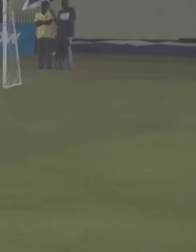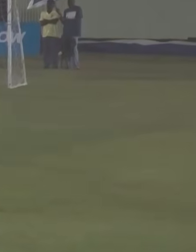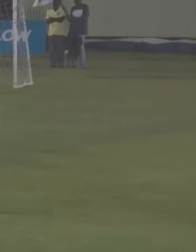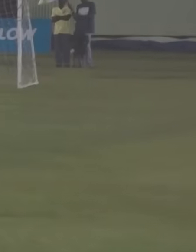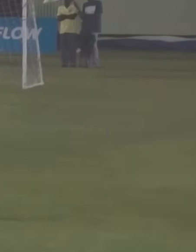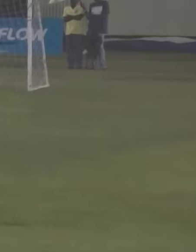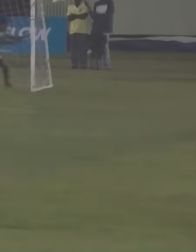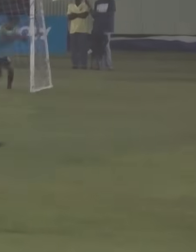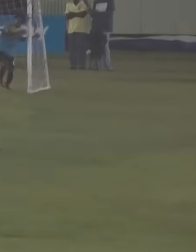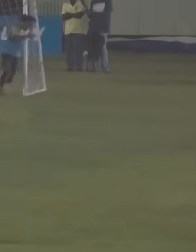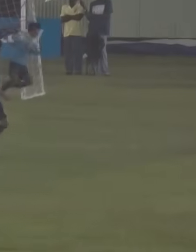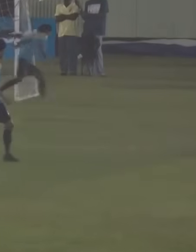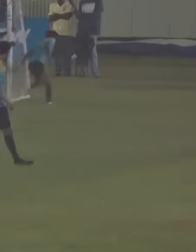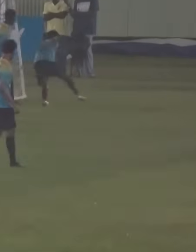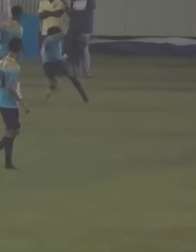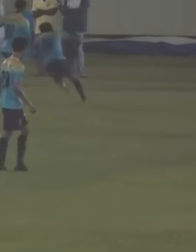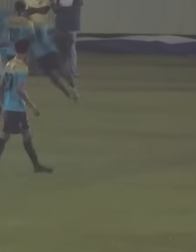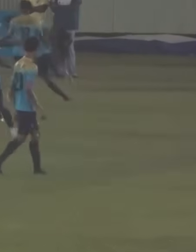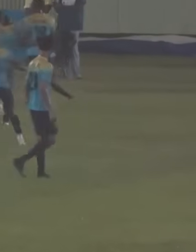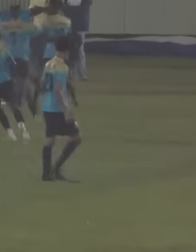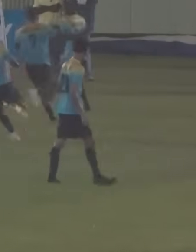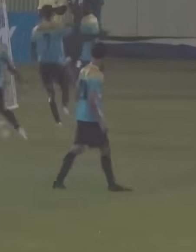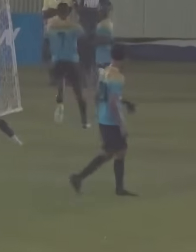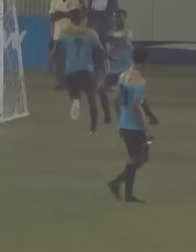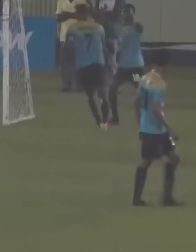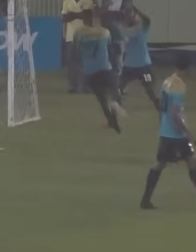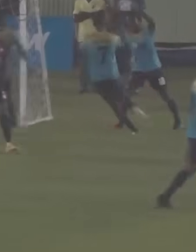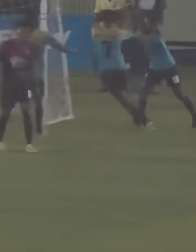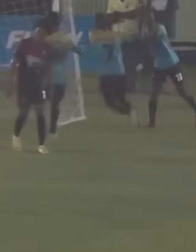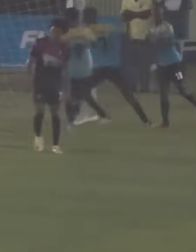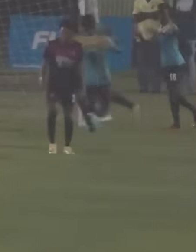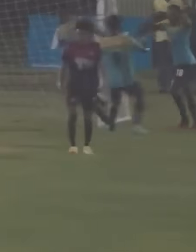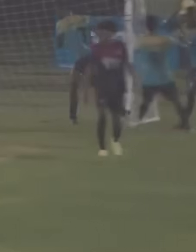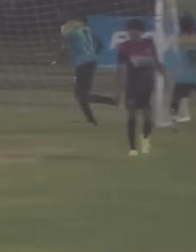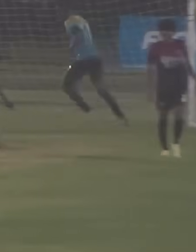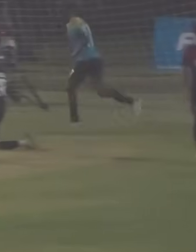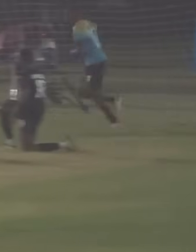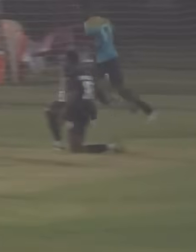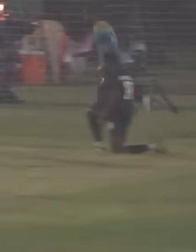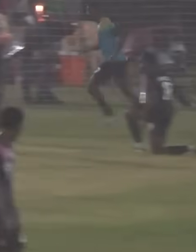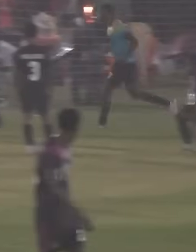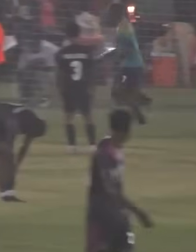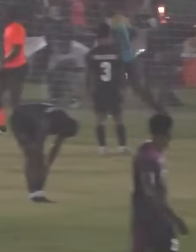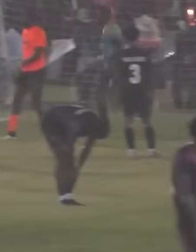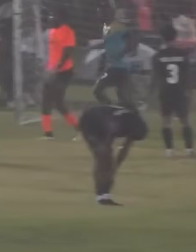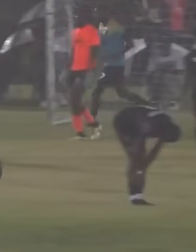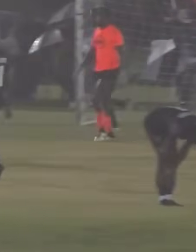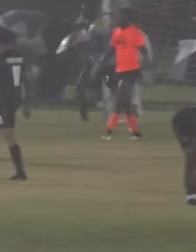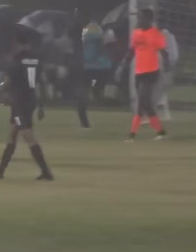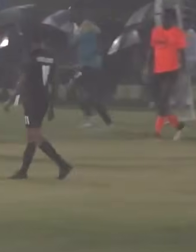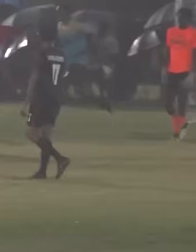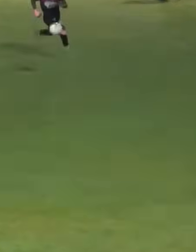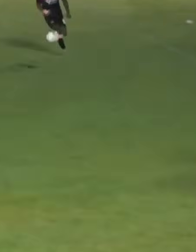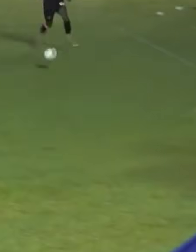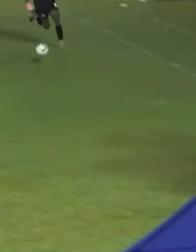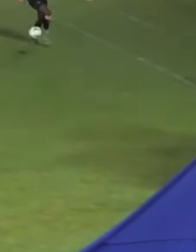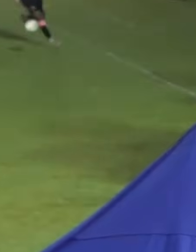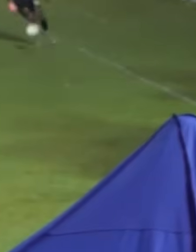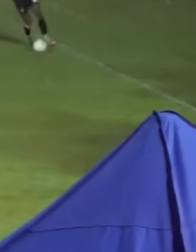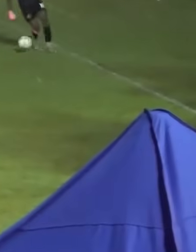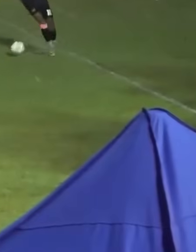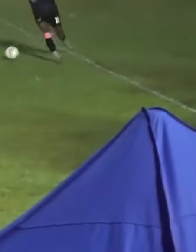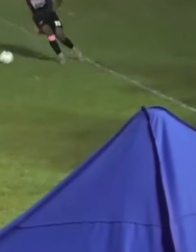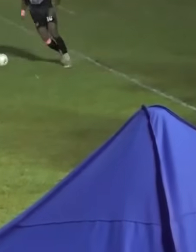tournament returns for the second year. The 2025 Prime Minister's Cup is set to kick off, with the top clubs